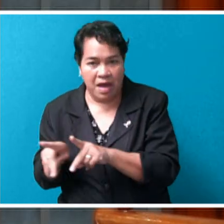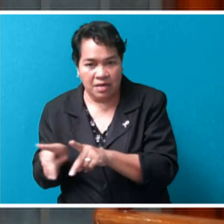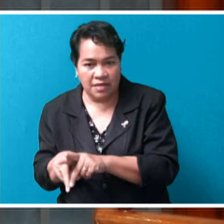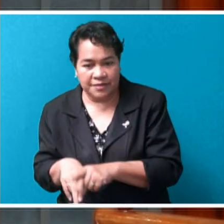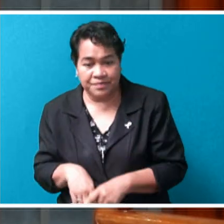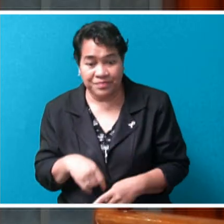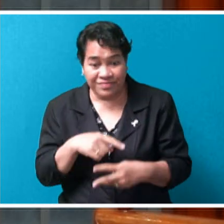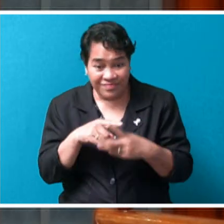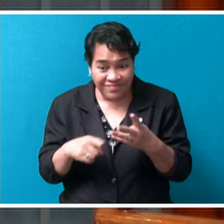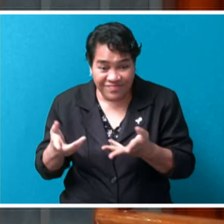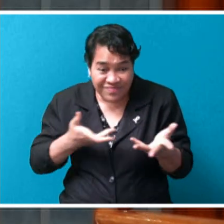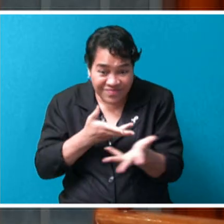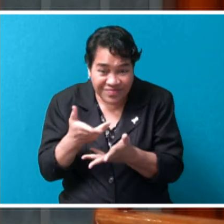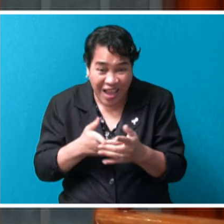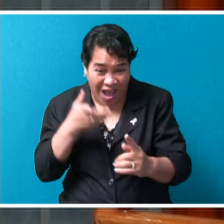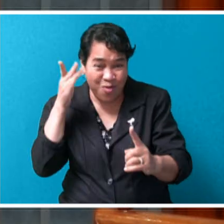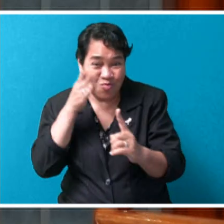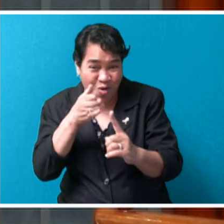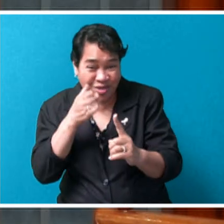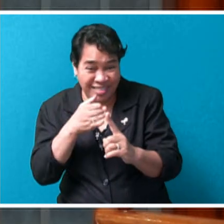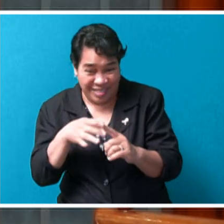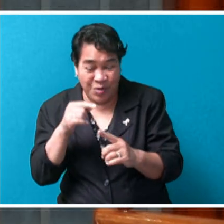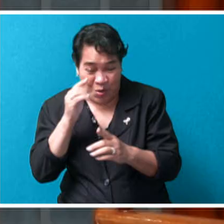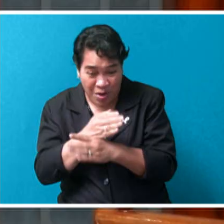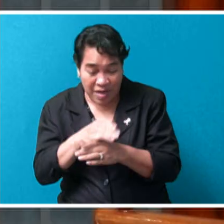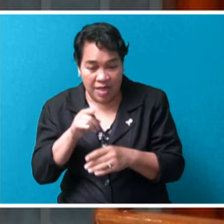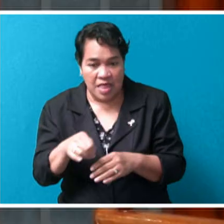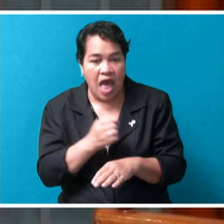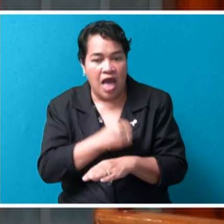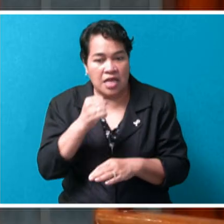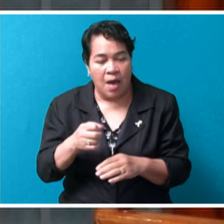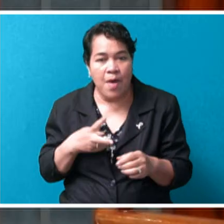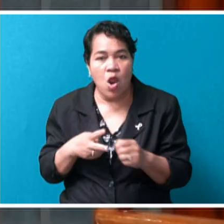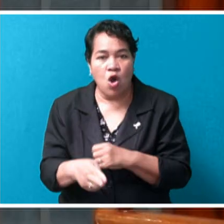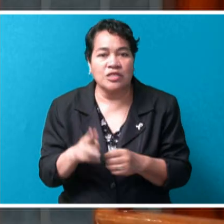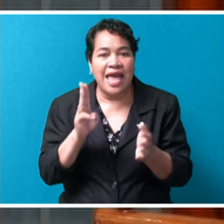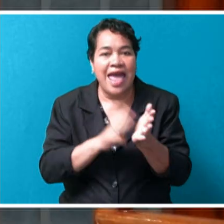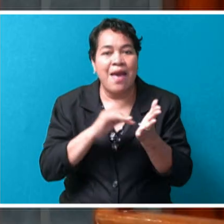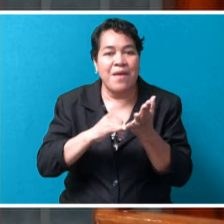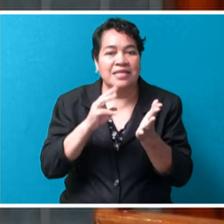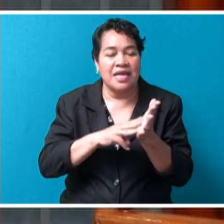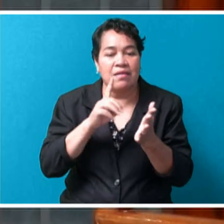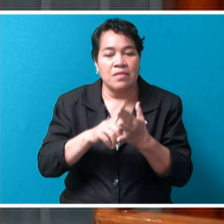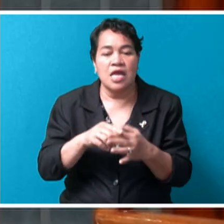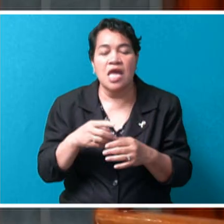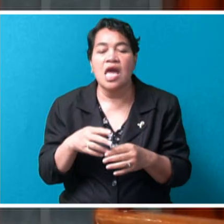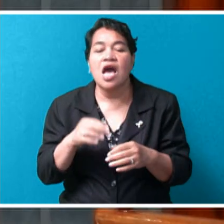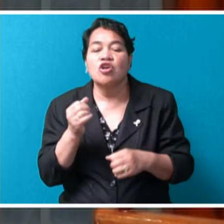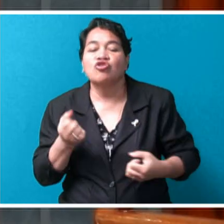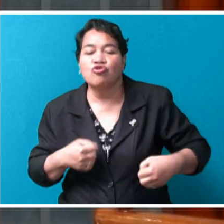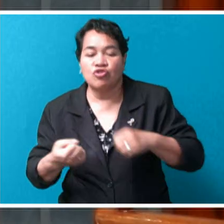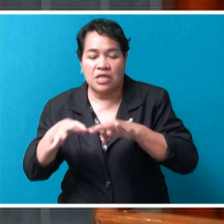part of this deliberate approach, Honorable Speaker, government launched the MSME Strategic Plan